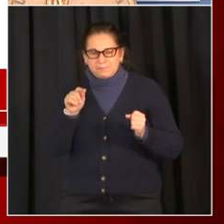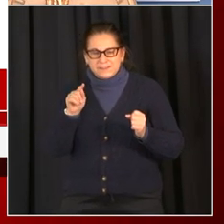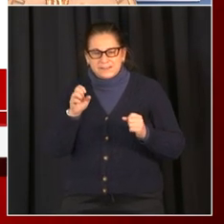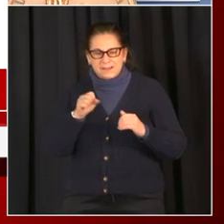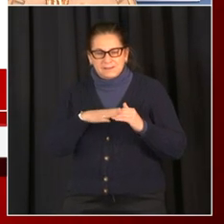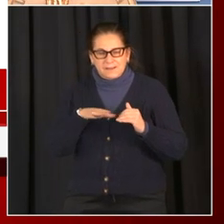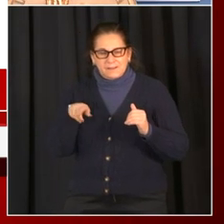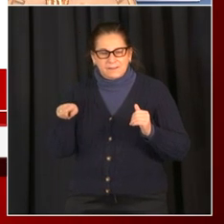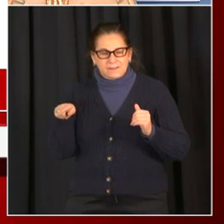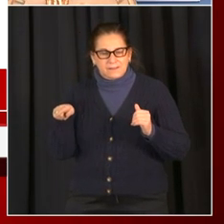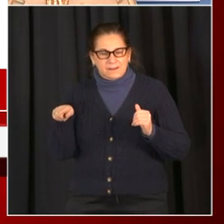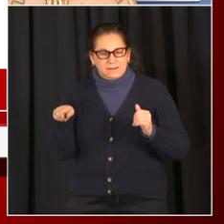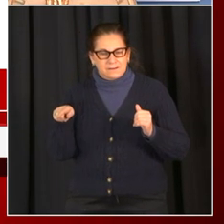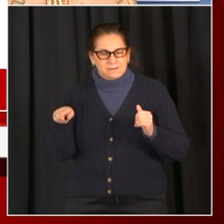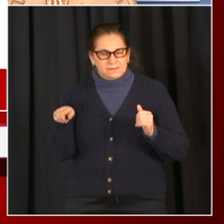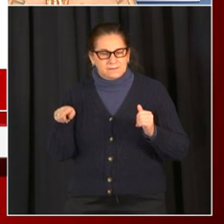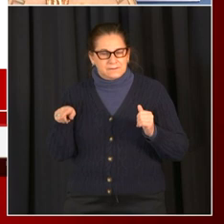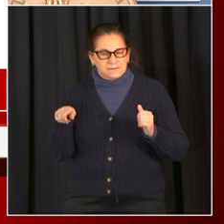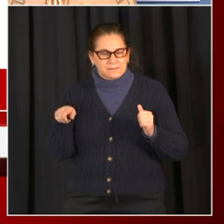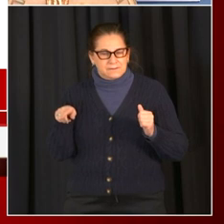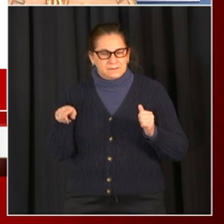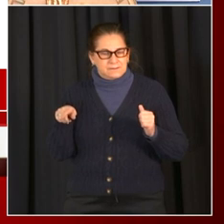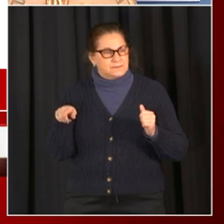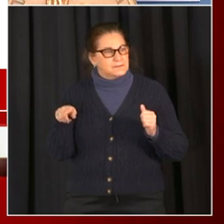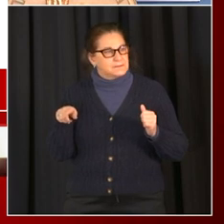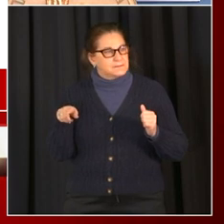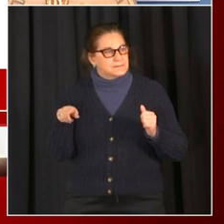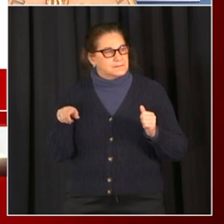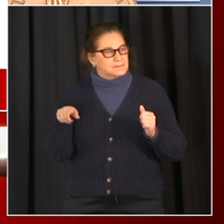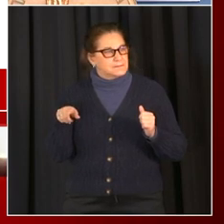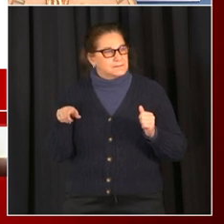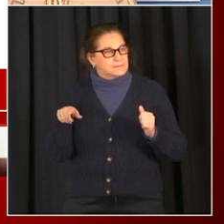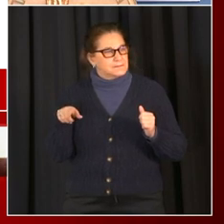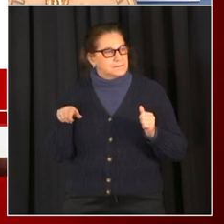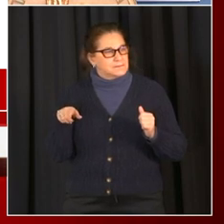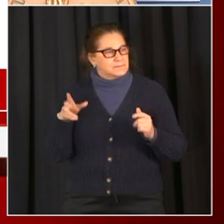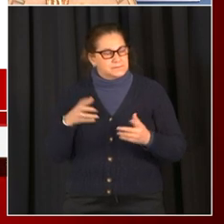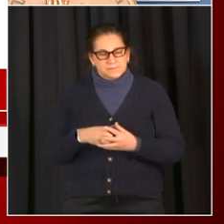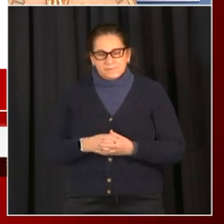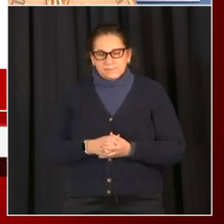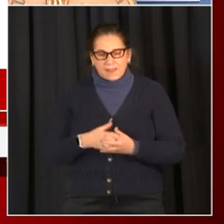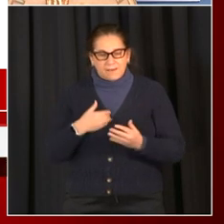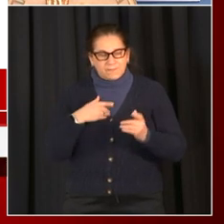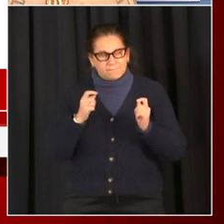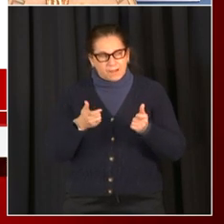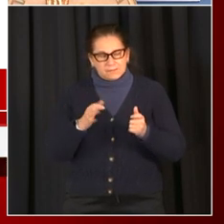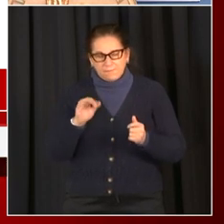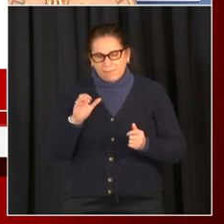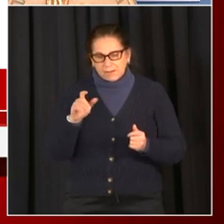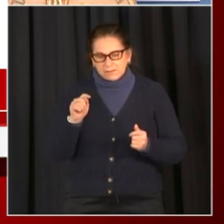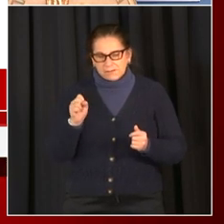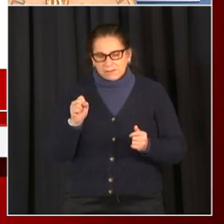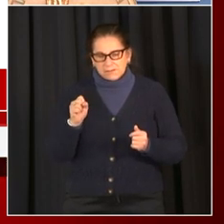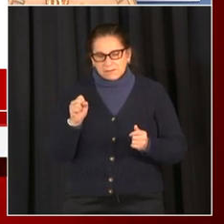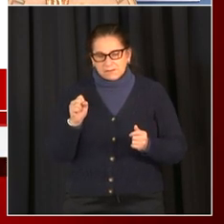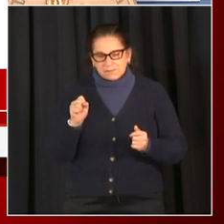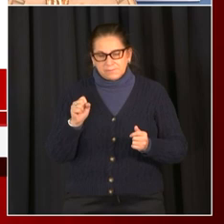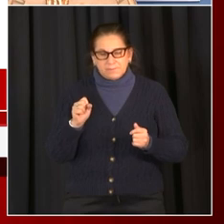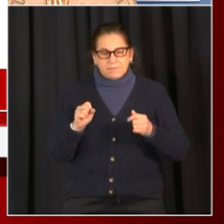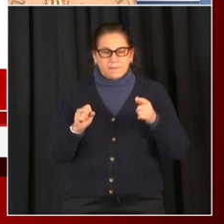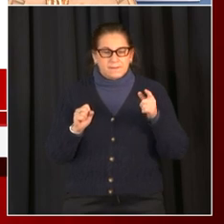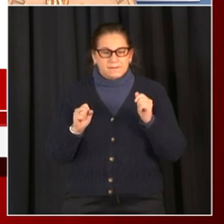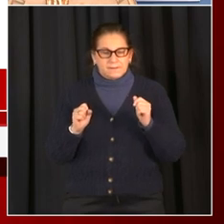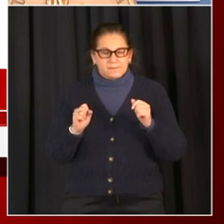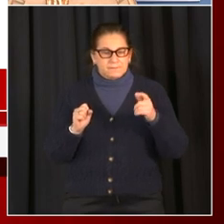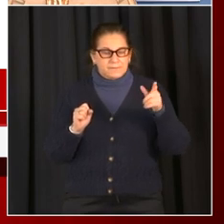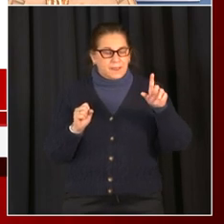Shaw to assist me with some of this information. So over the weekend, both the FDA and CDC